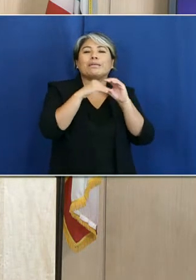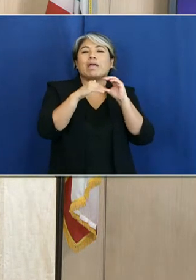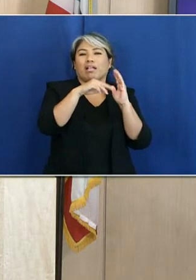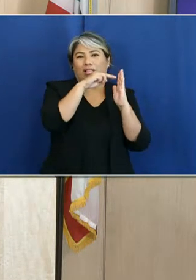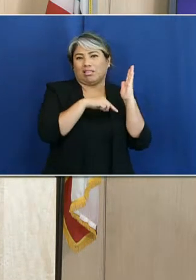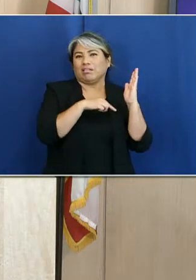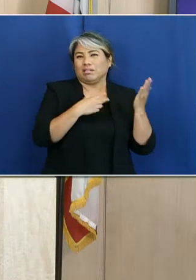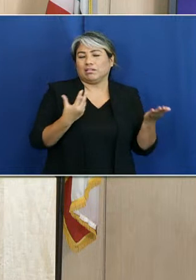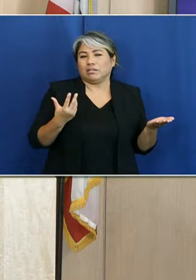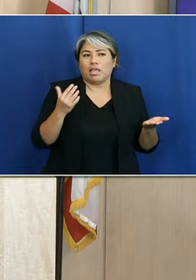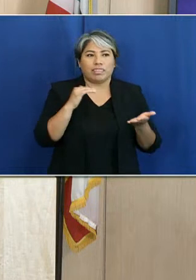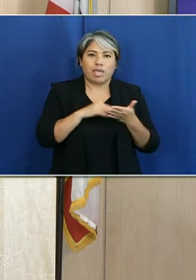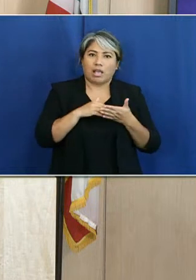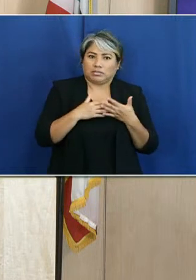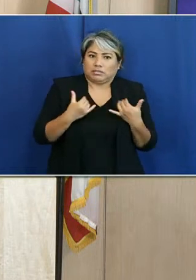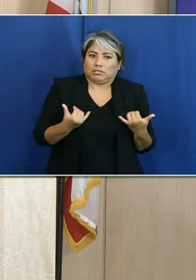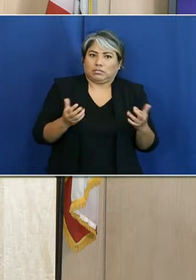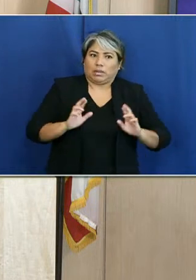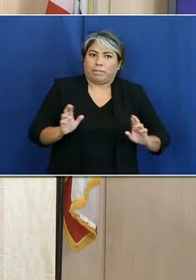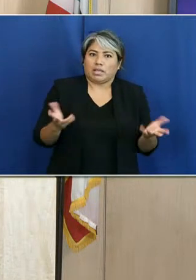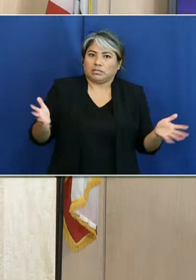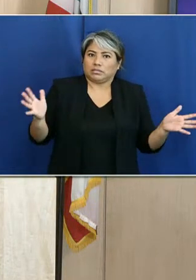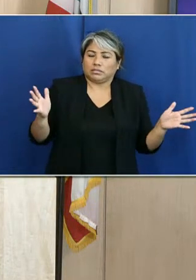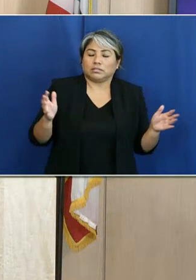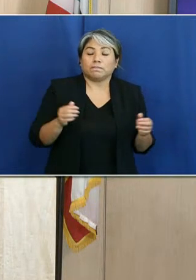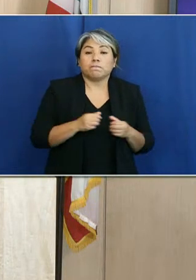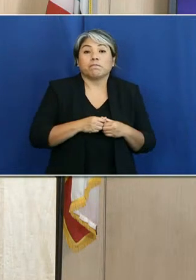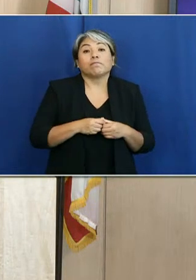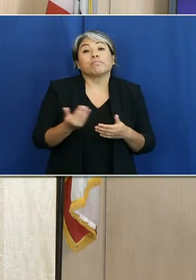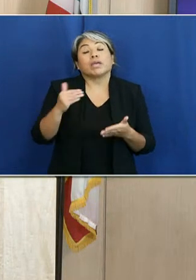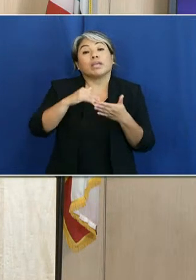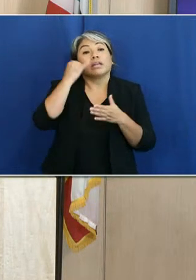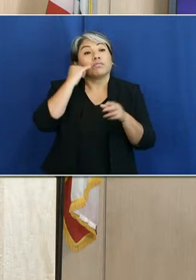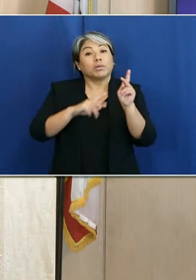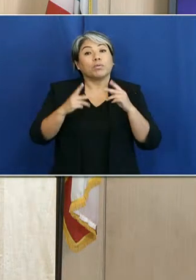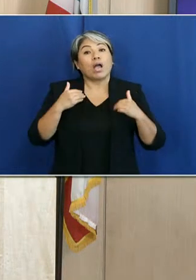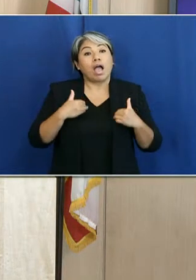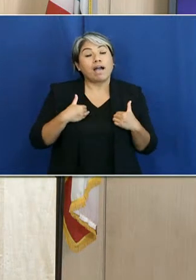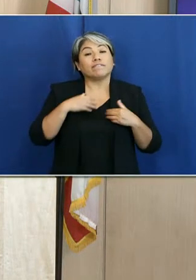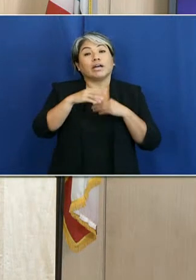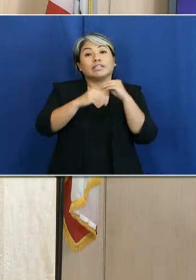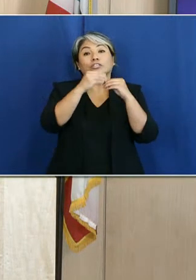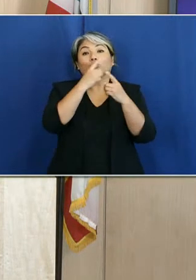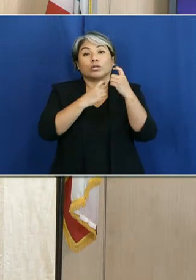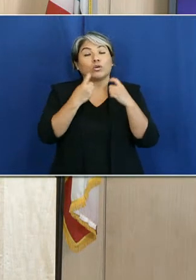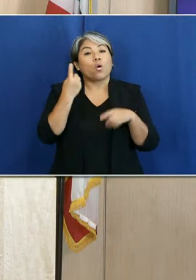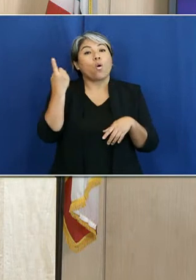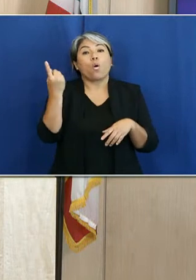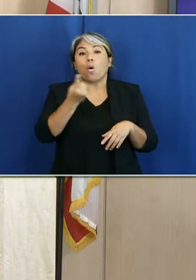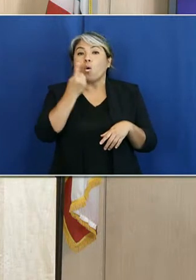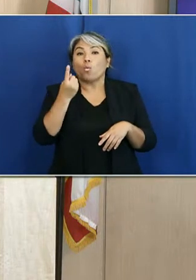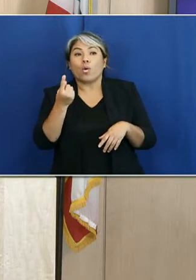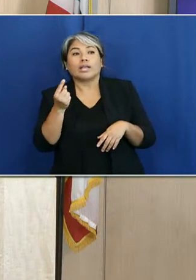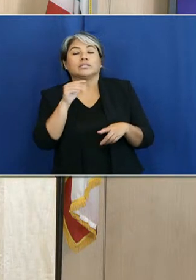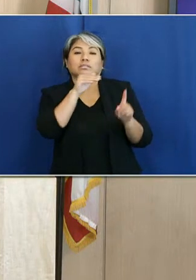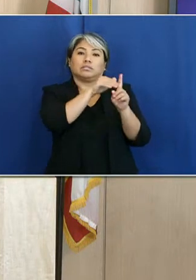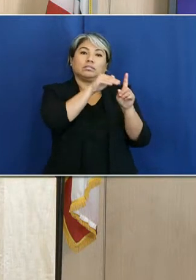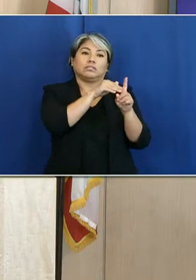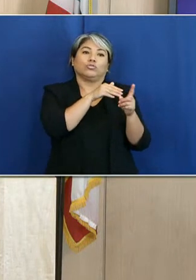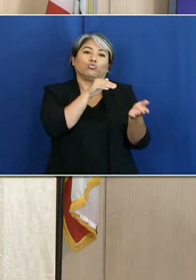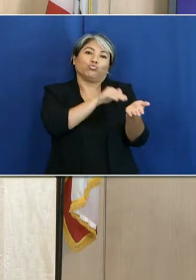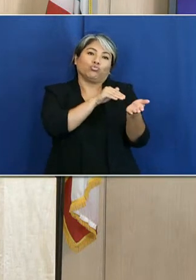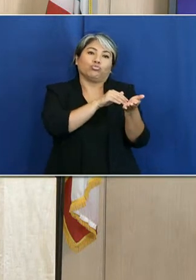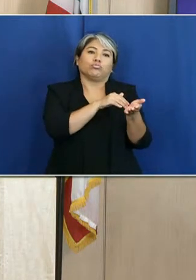that is in place. Again, if individuals have additional questions, they should always loop back to their health care